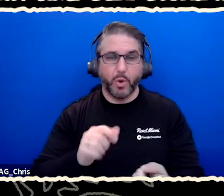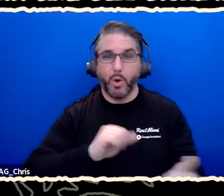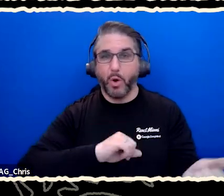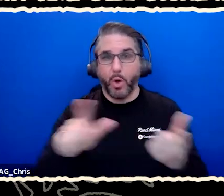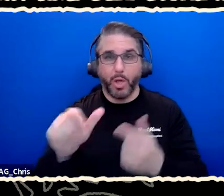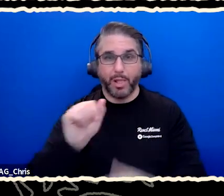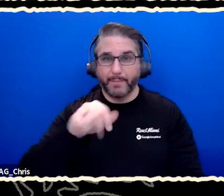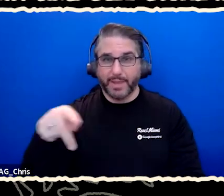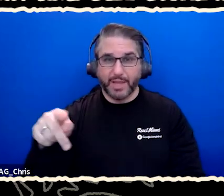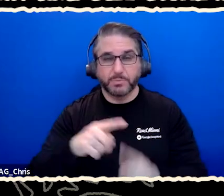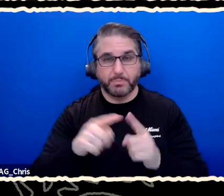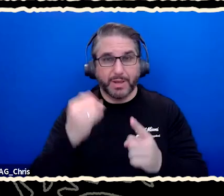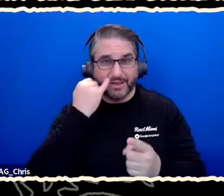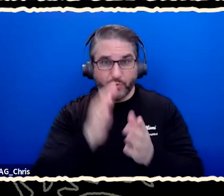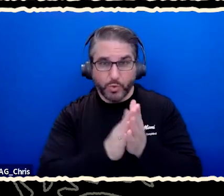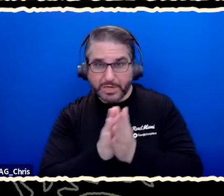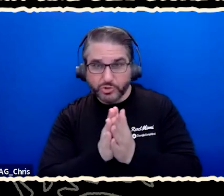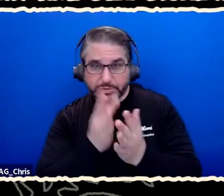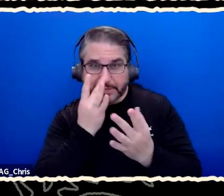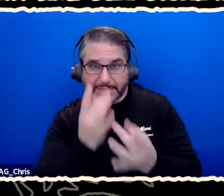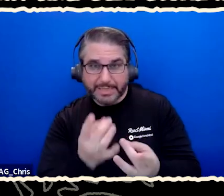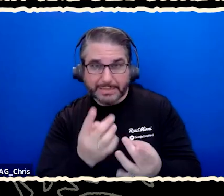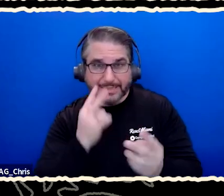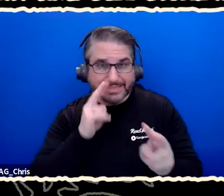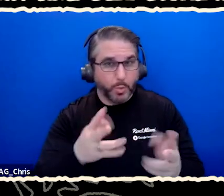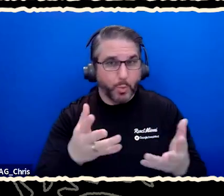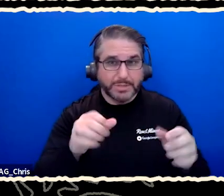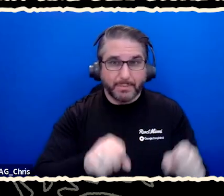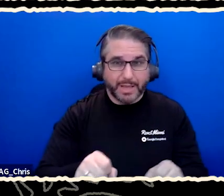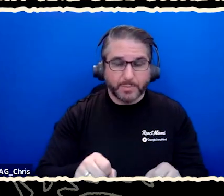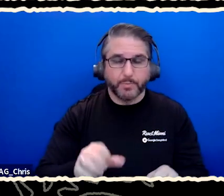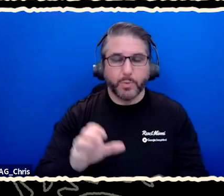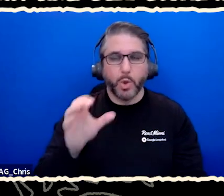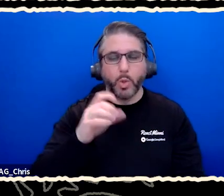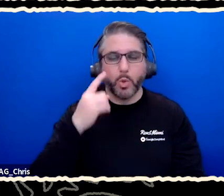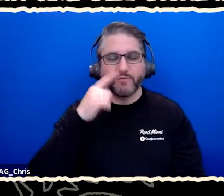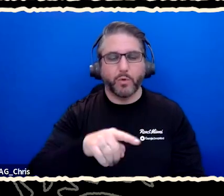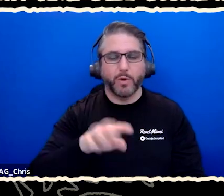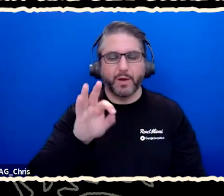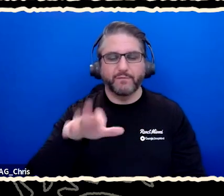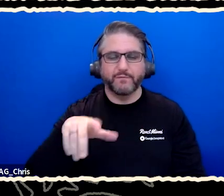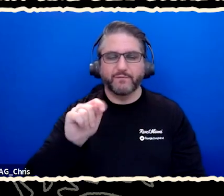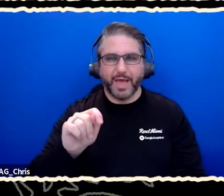interested in seeing what's possible, look for fast hooks in our code base.